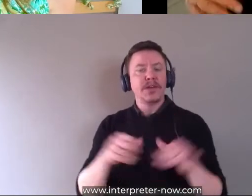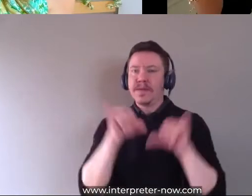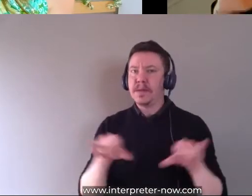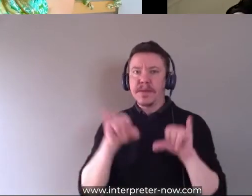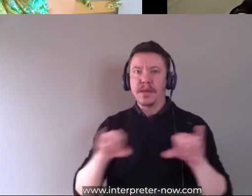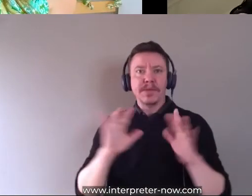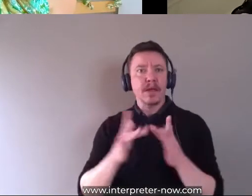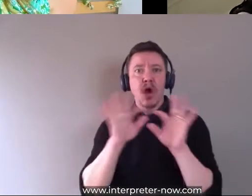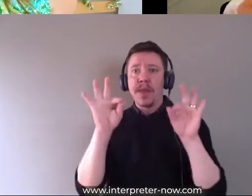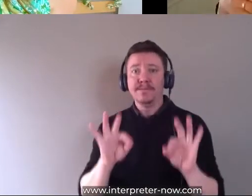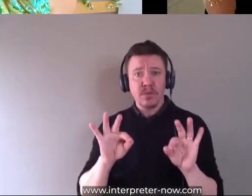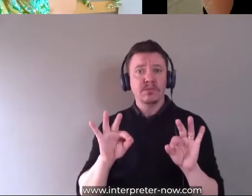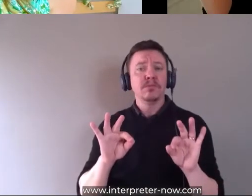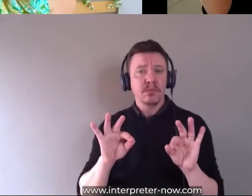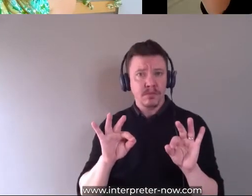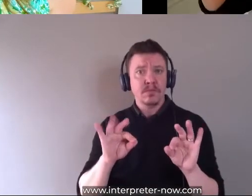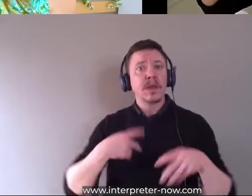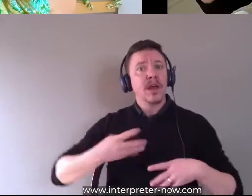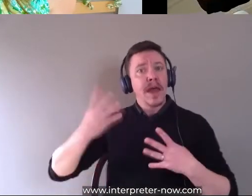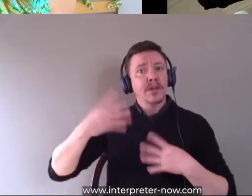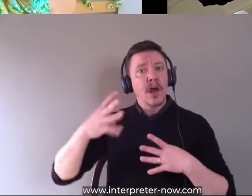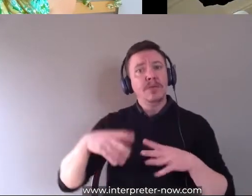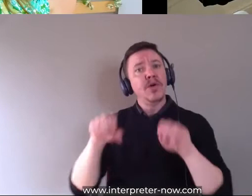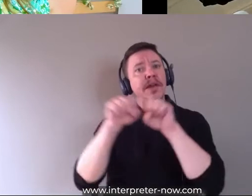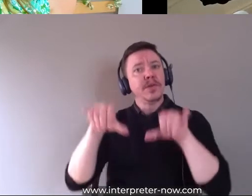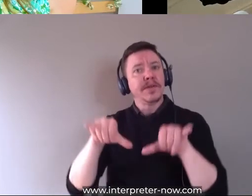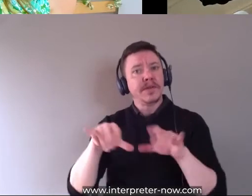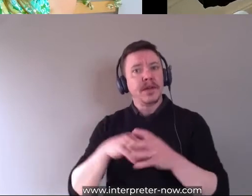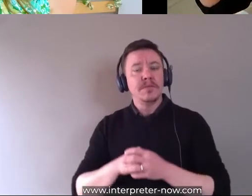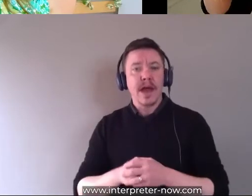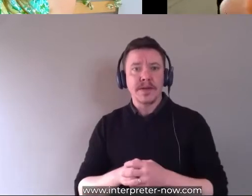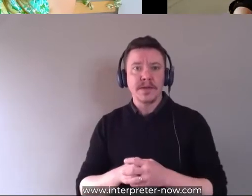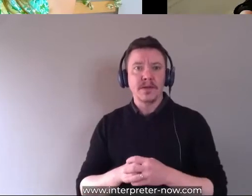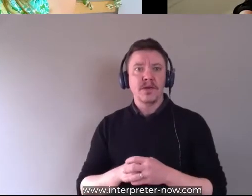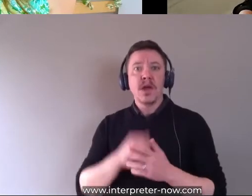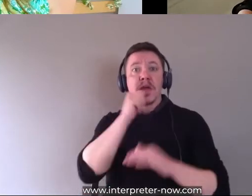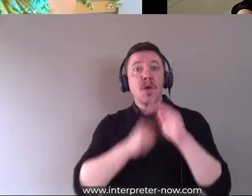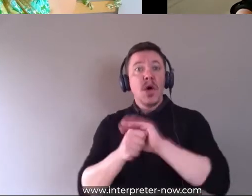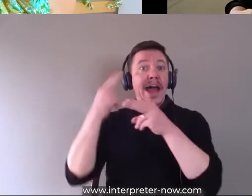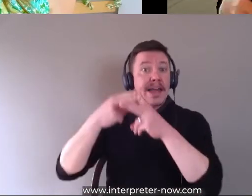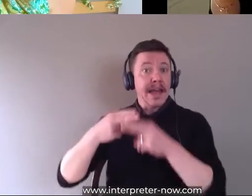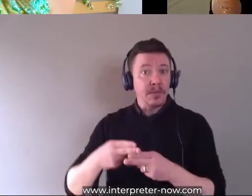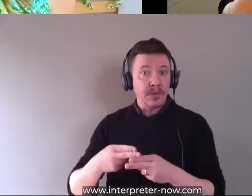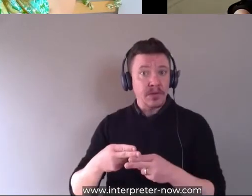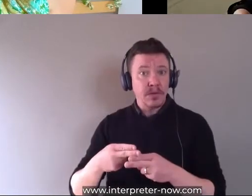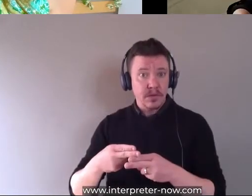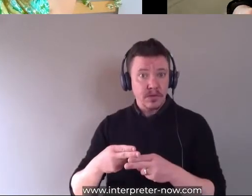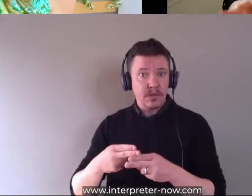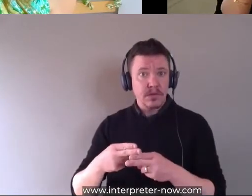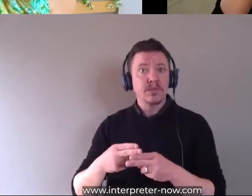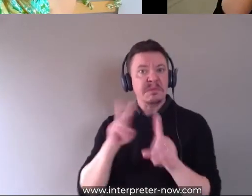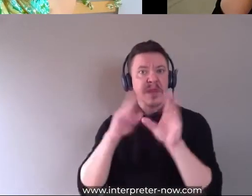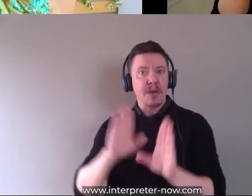form that goes into a system that will hide names of the